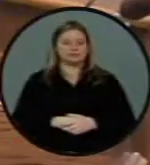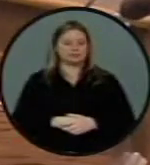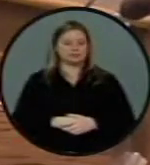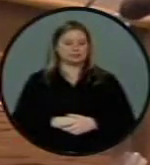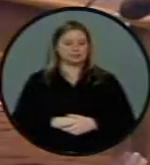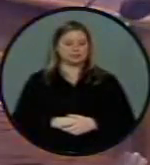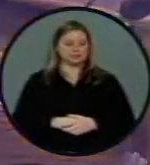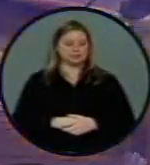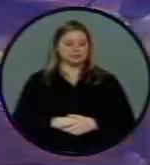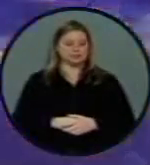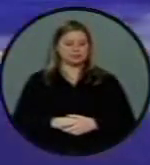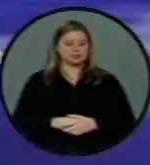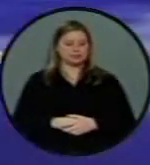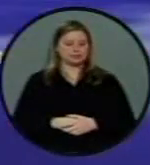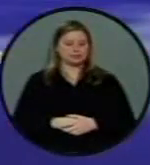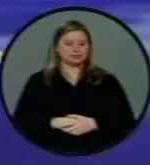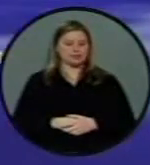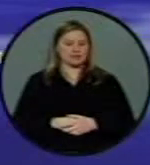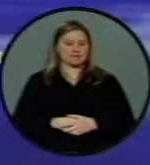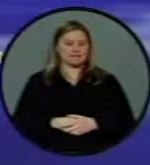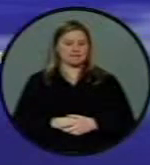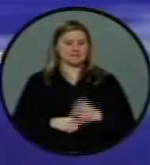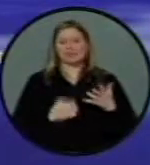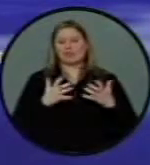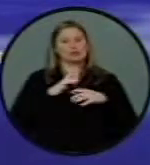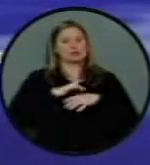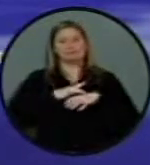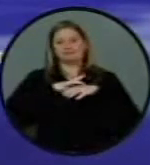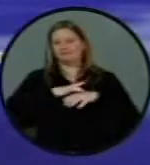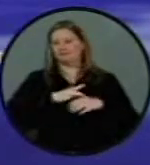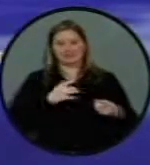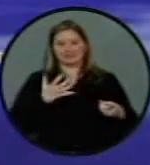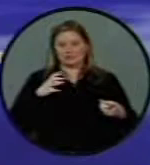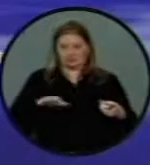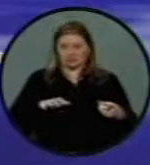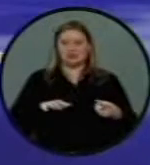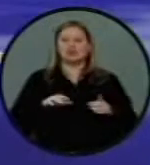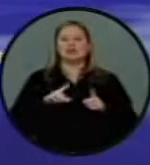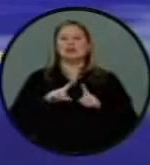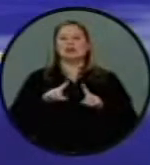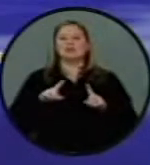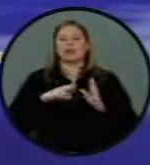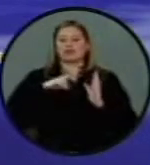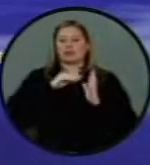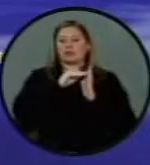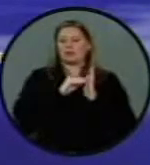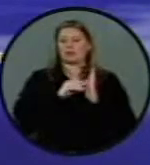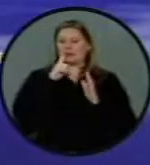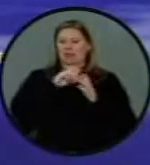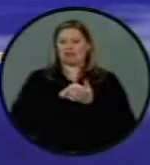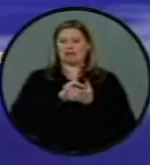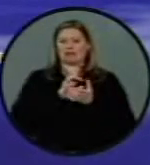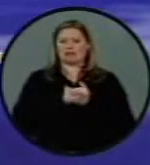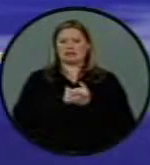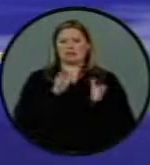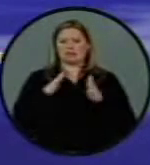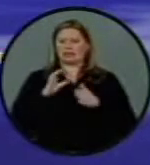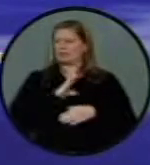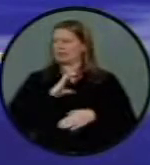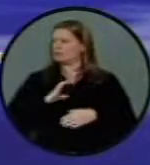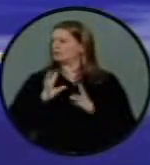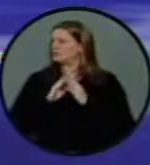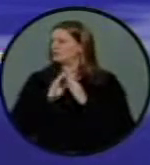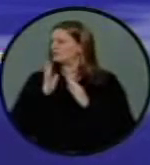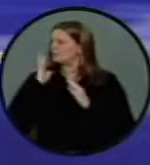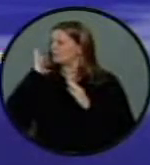obtain. I don't want to dwell on this stuff, but I had read in the notes from one of, I think, a planning commission meeting you had